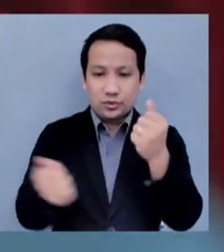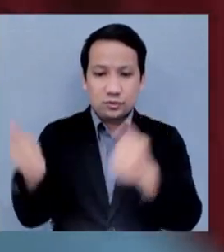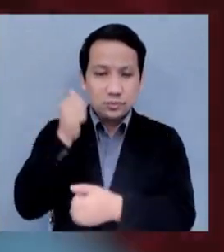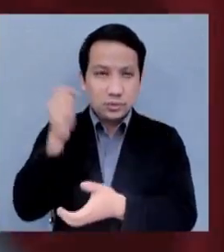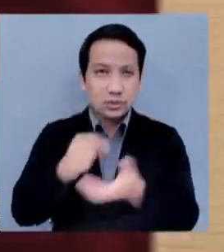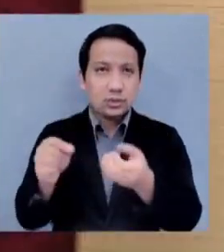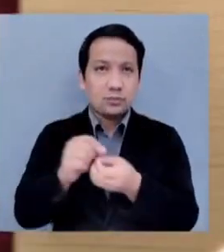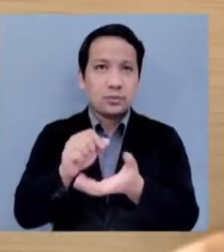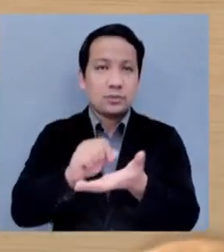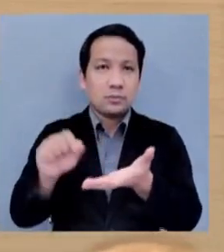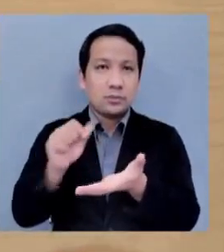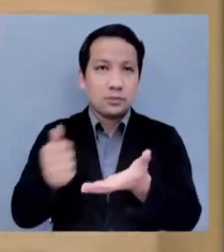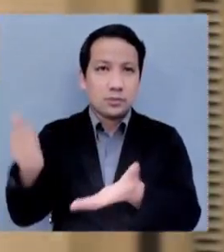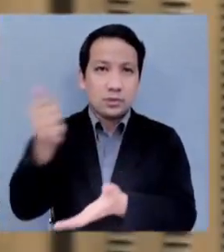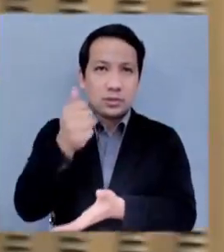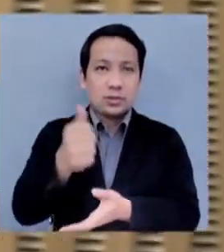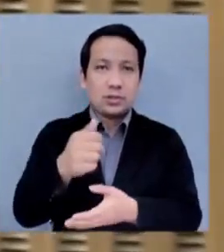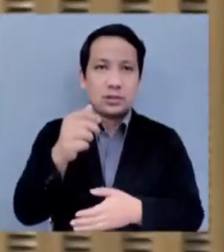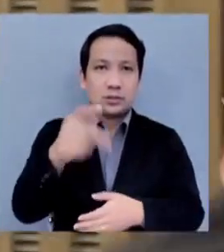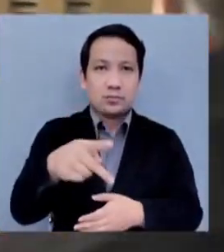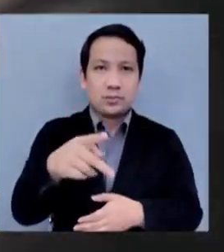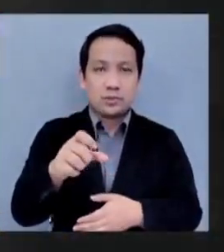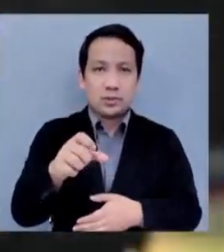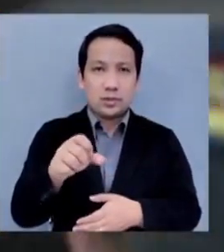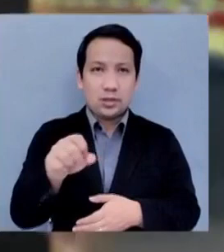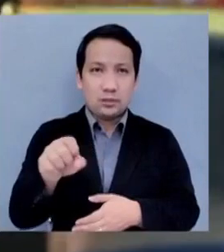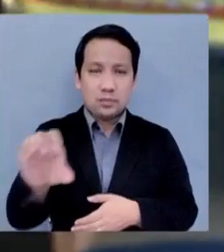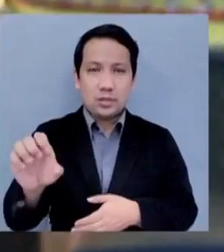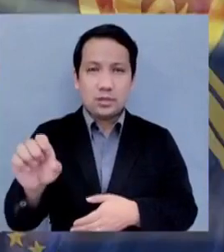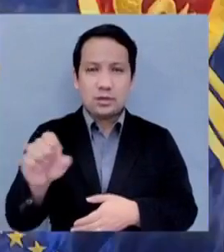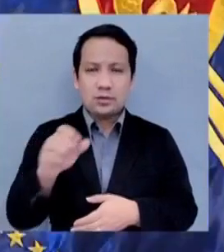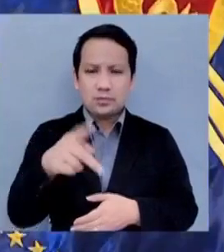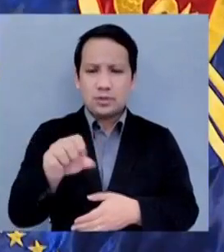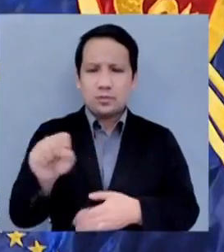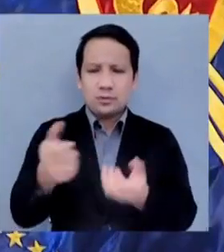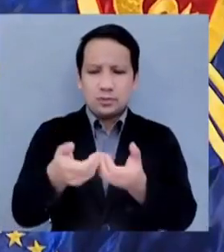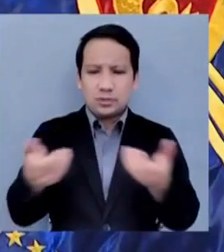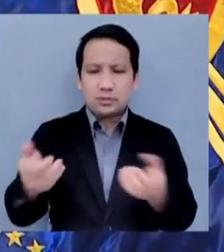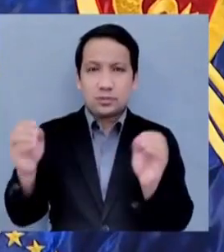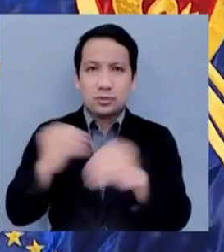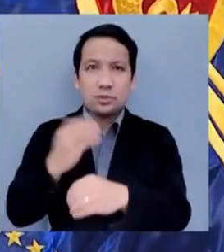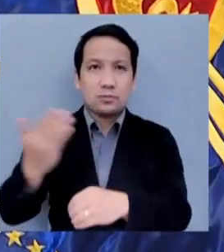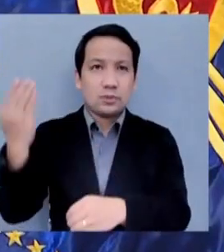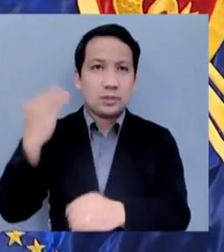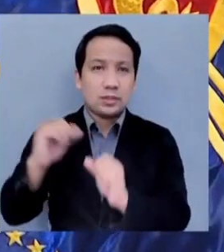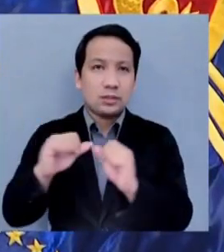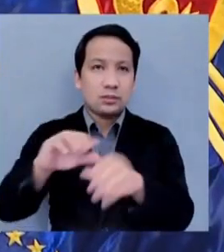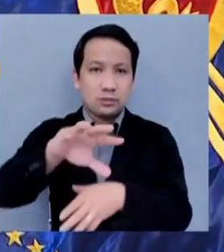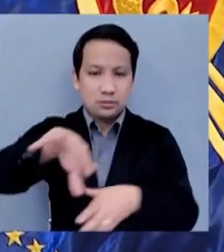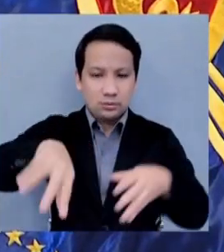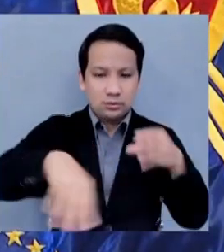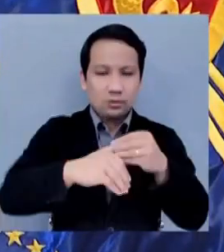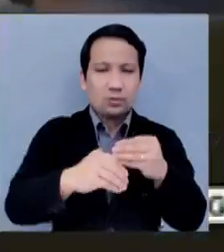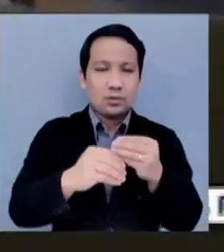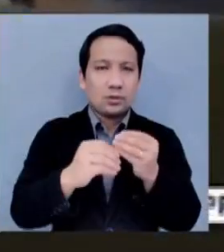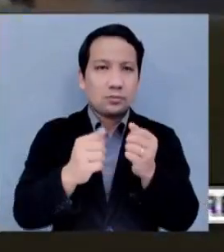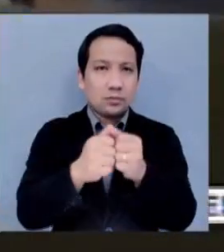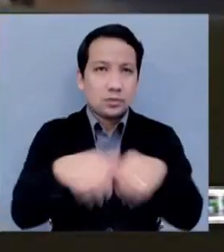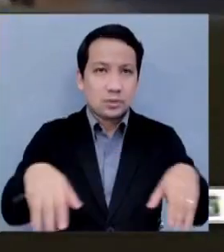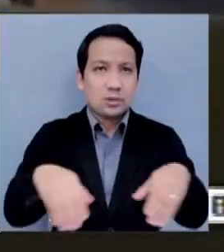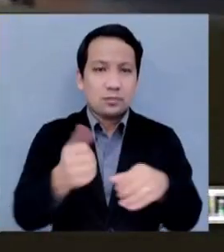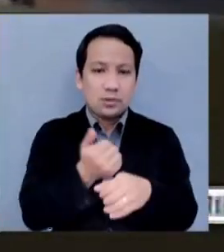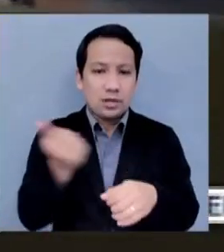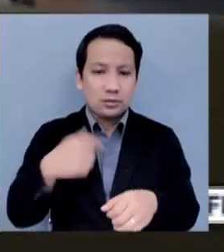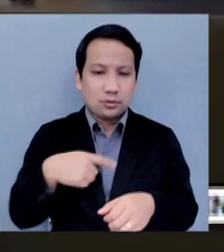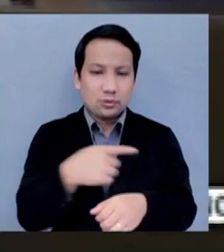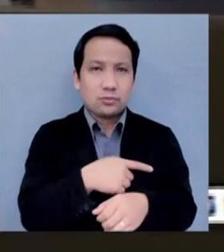which oversees the president's undertaking, was previously a separate office from that of the executive secretary. Other offices